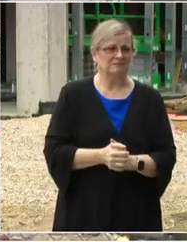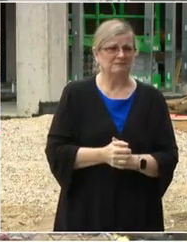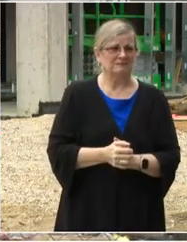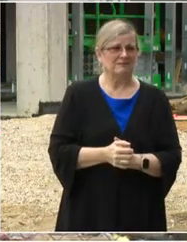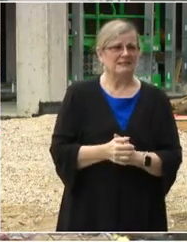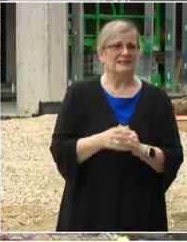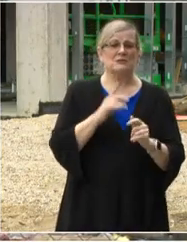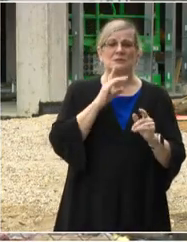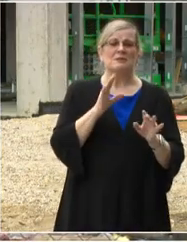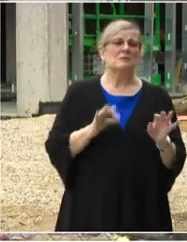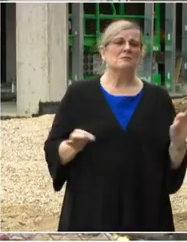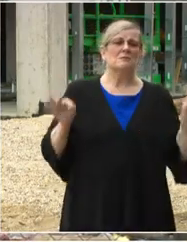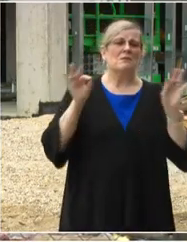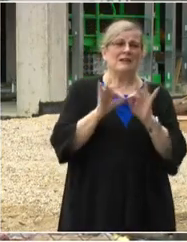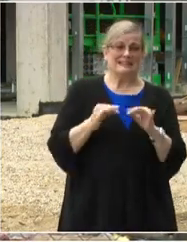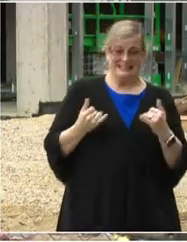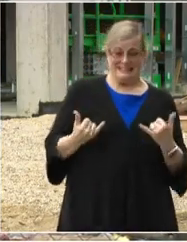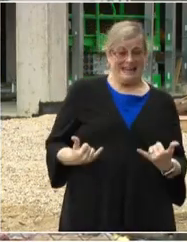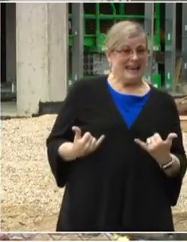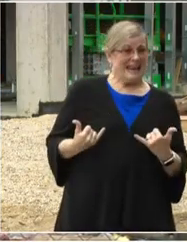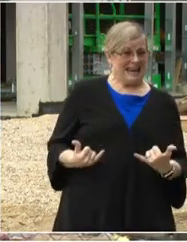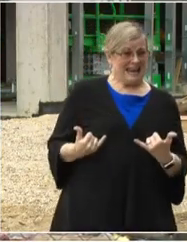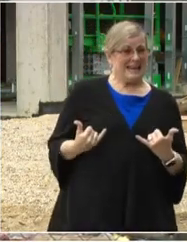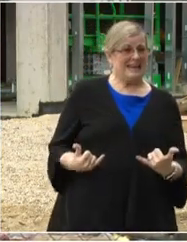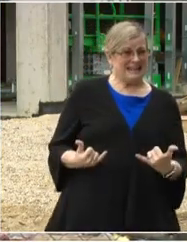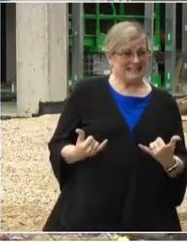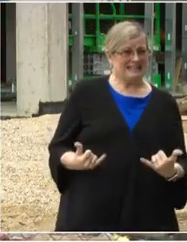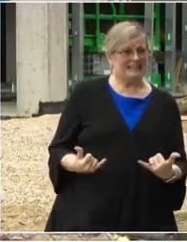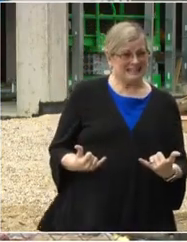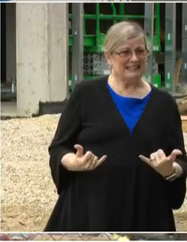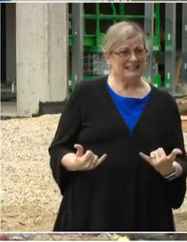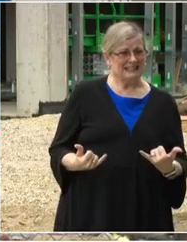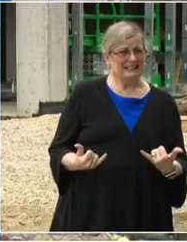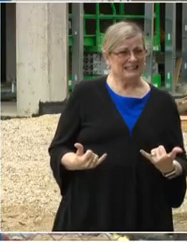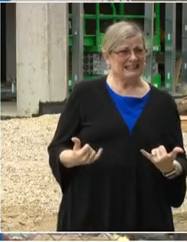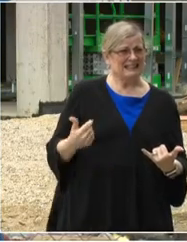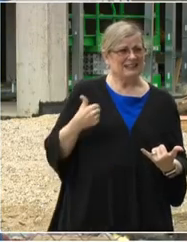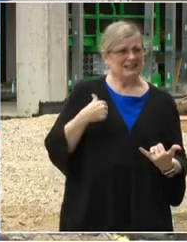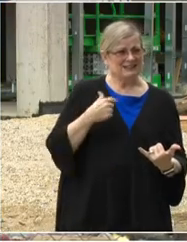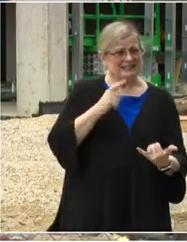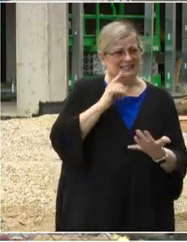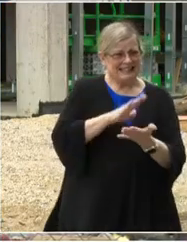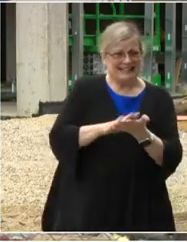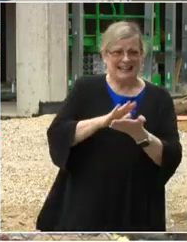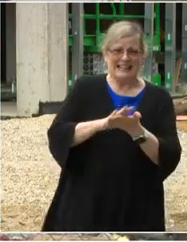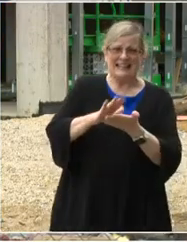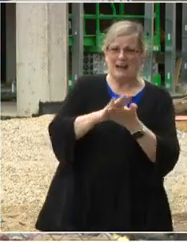us right now today clear the clog in our pipeline.